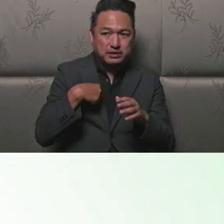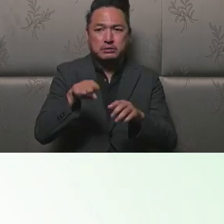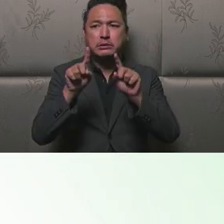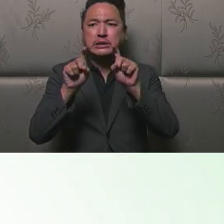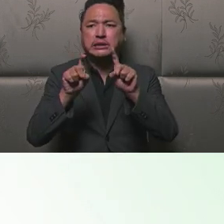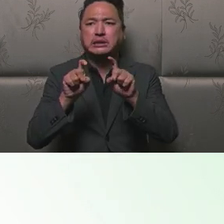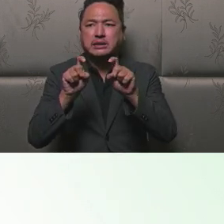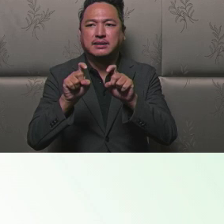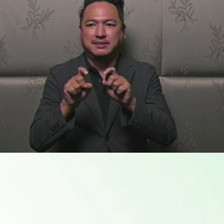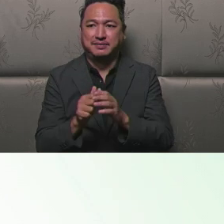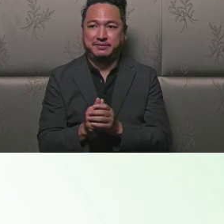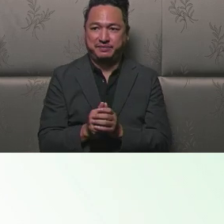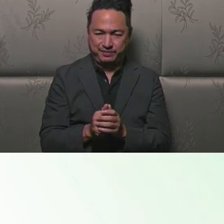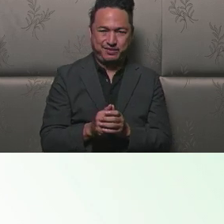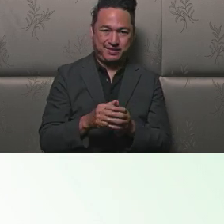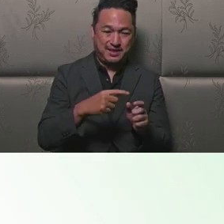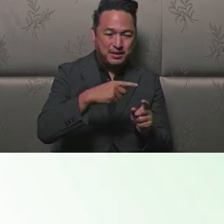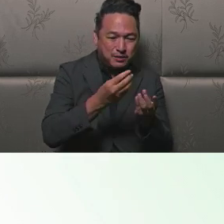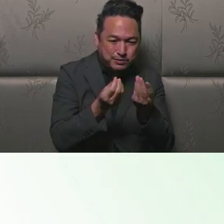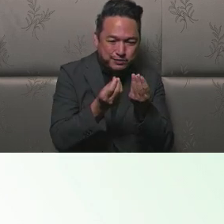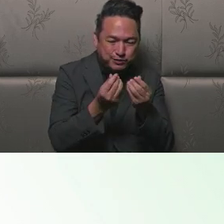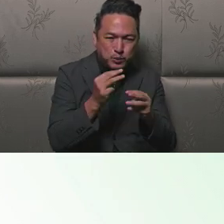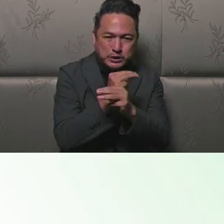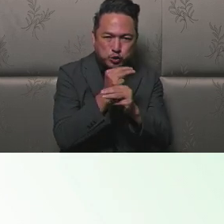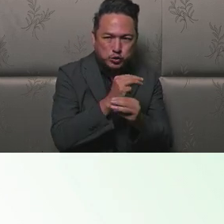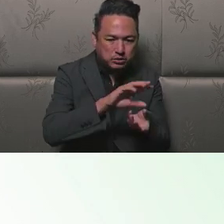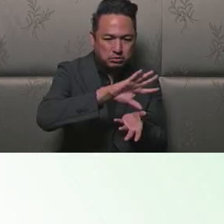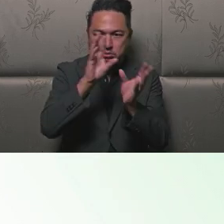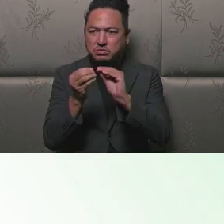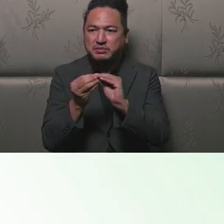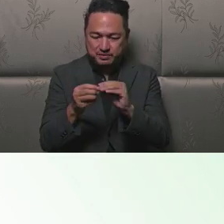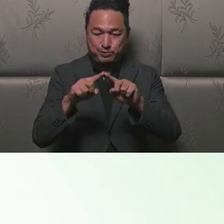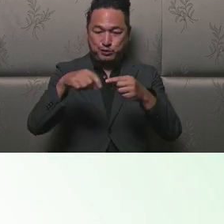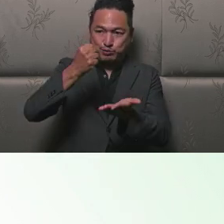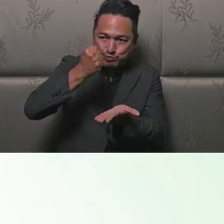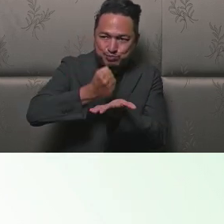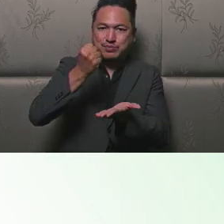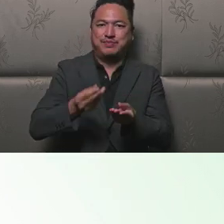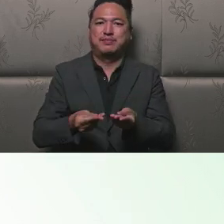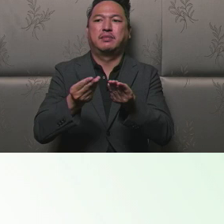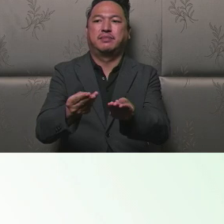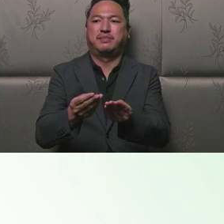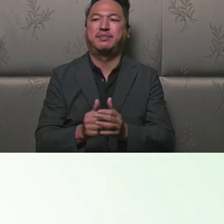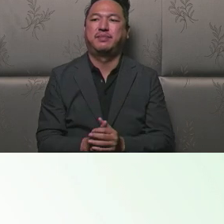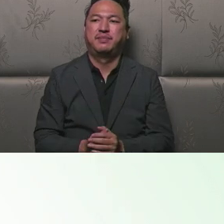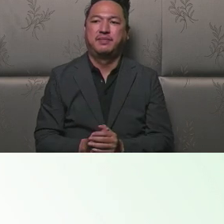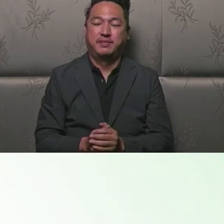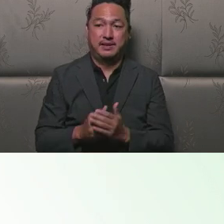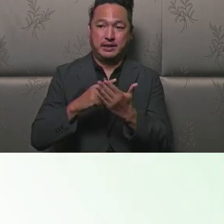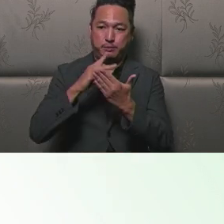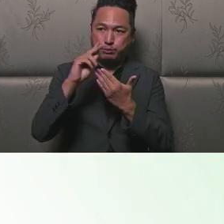So the key aspects of this program, this scheme, BDS, would be that it is completely independent